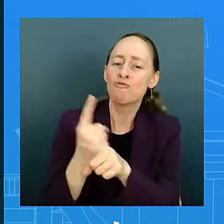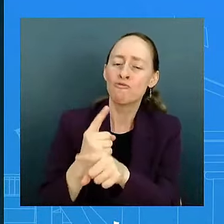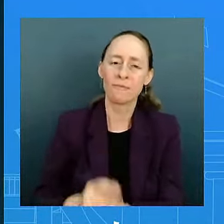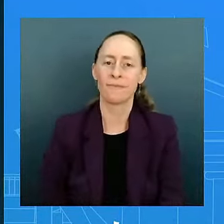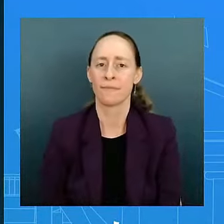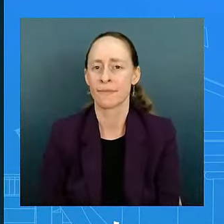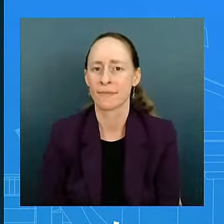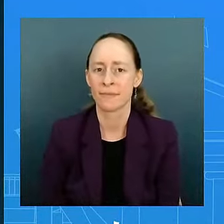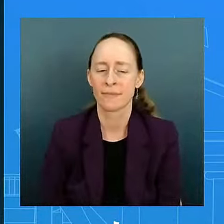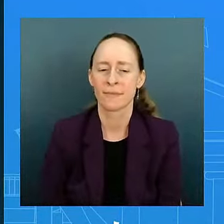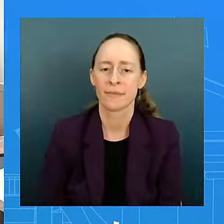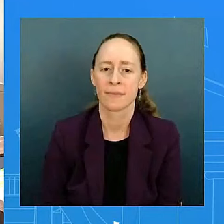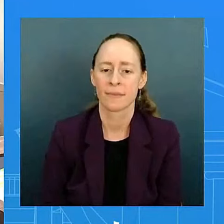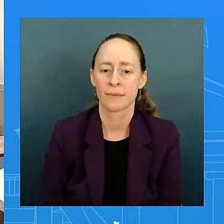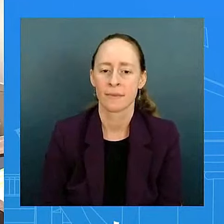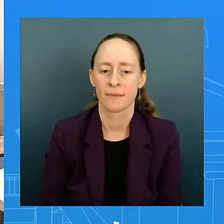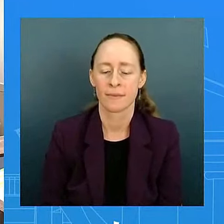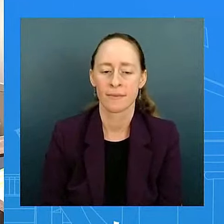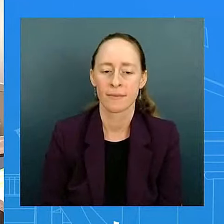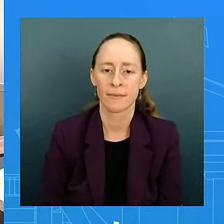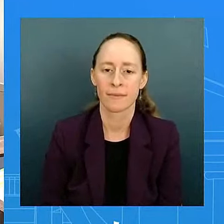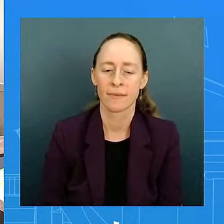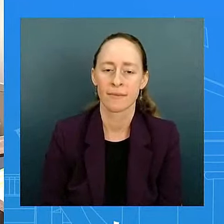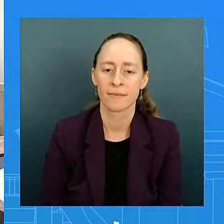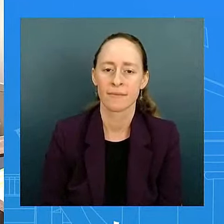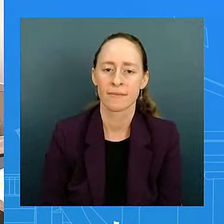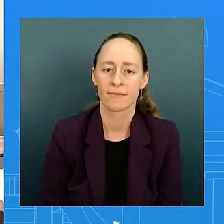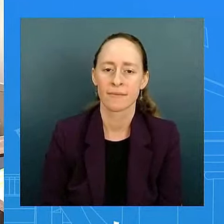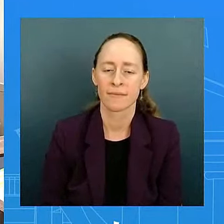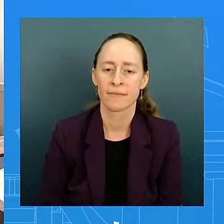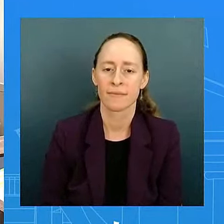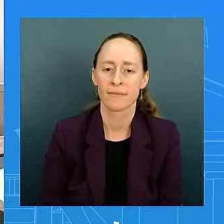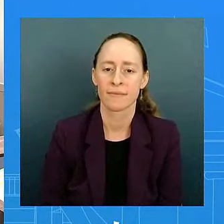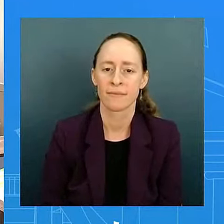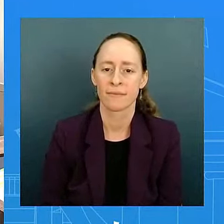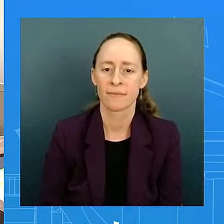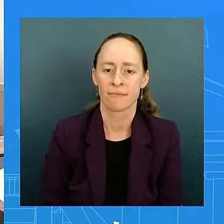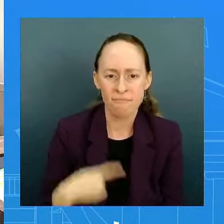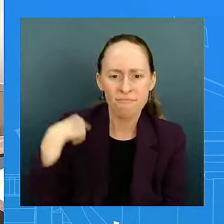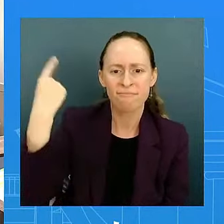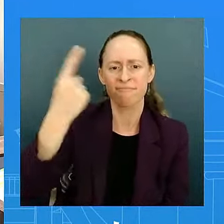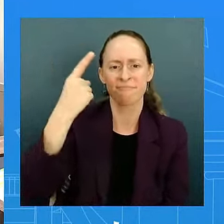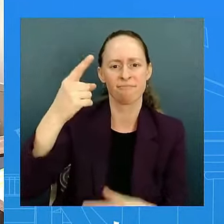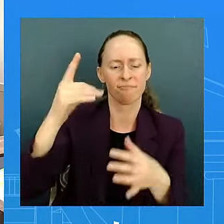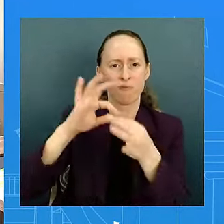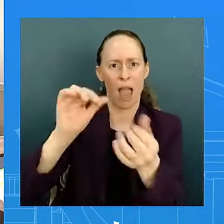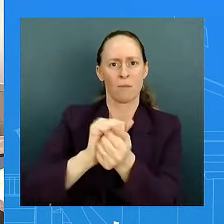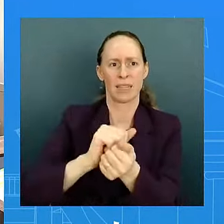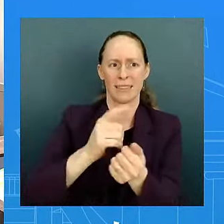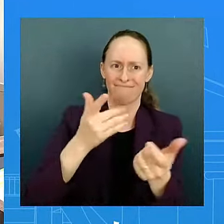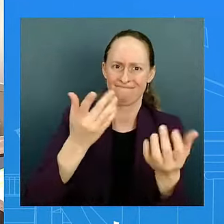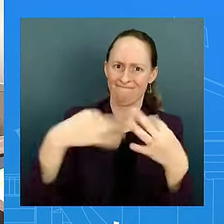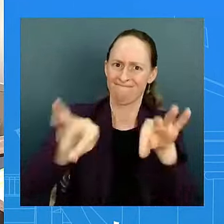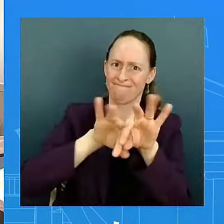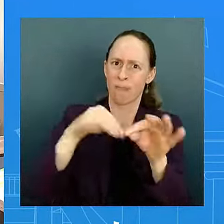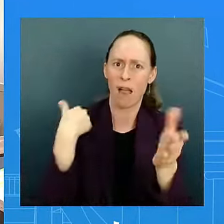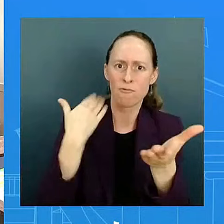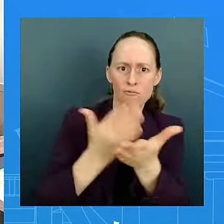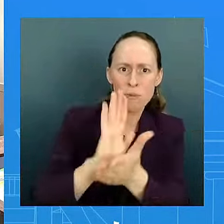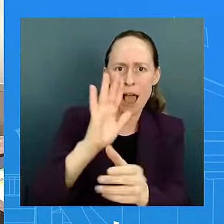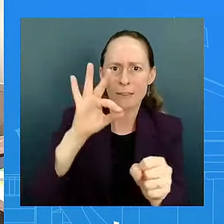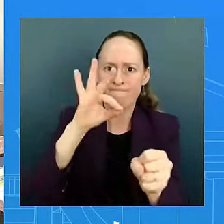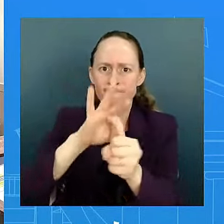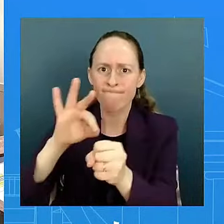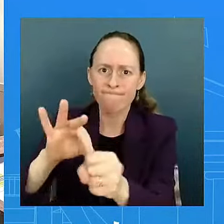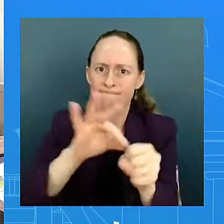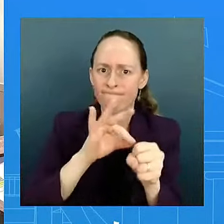Karine. You mentioned the importance of diplomacy. Have there been any direct contacts with Tehran itself to say, as